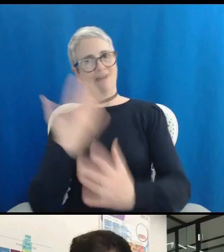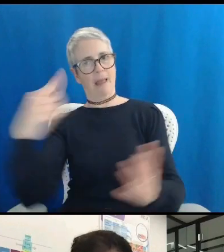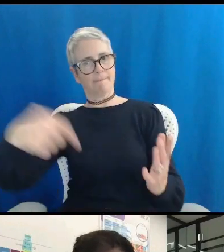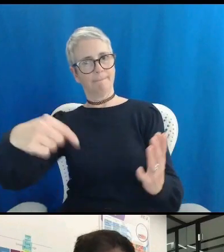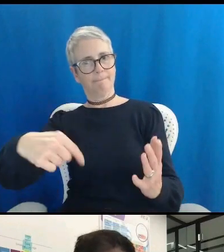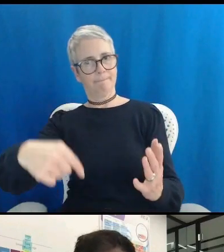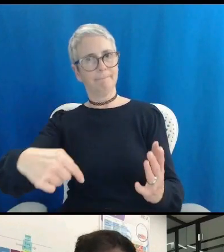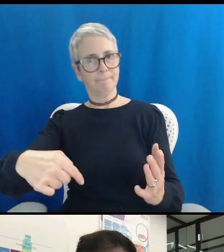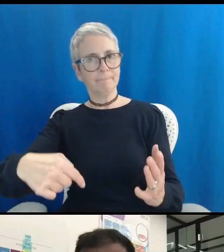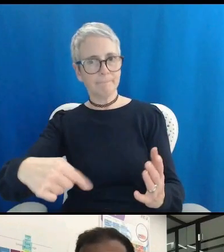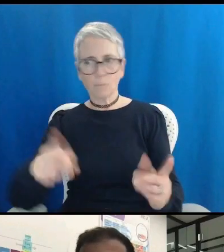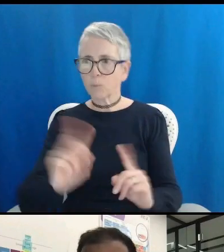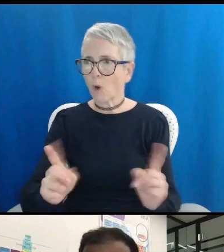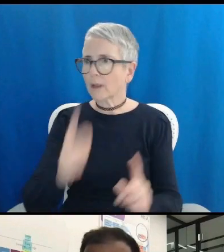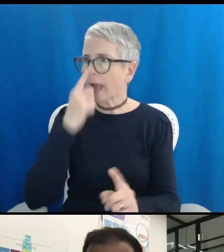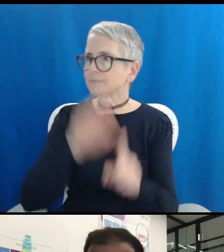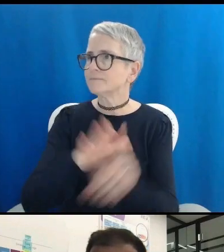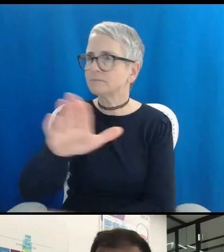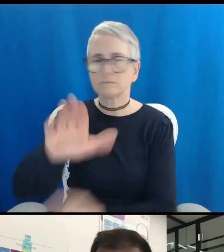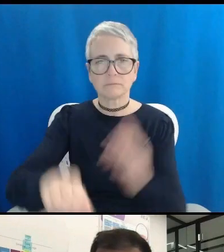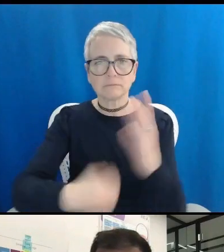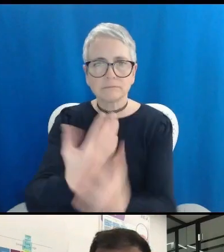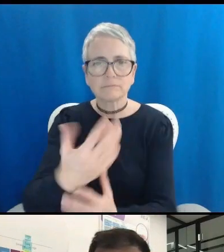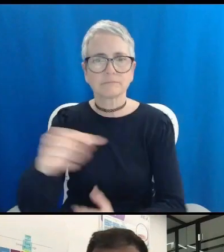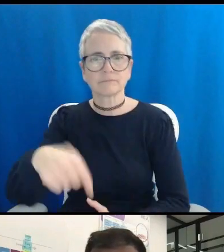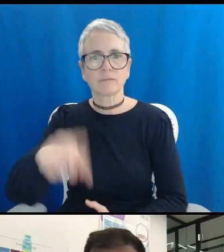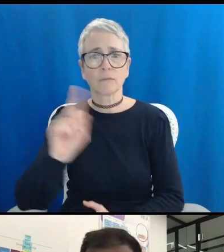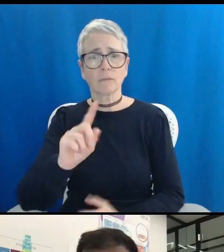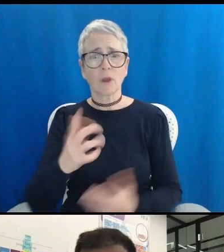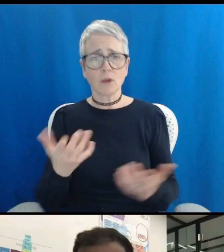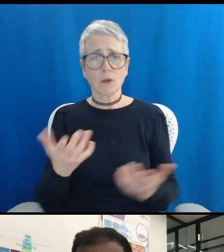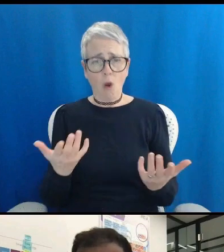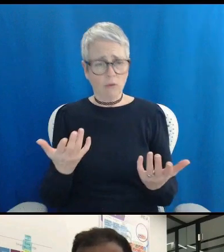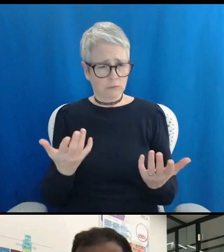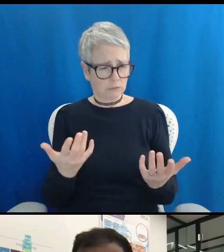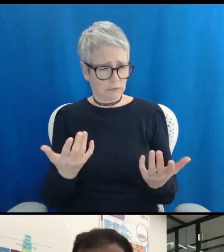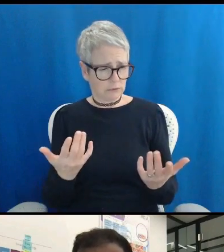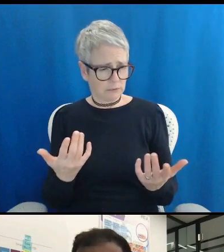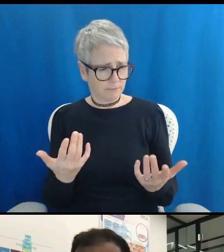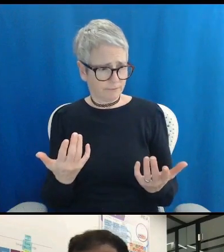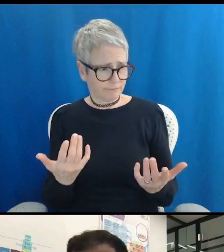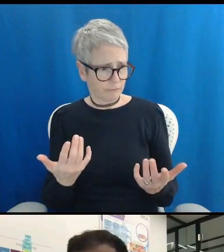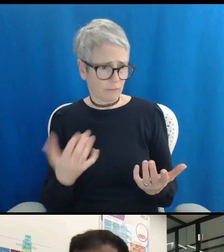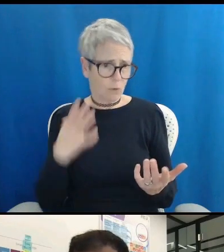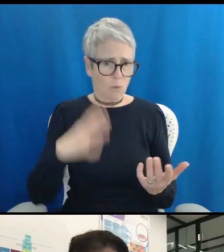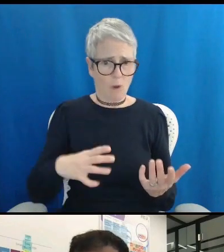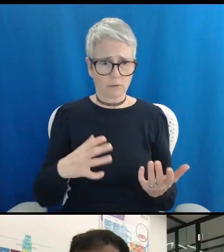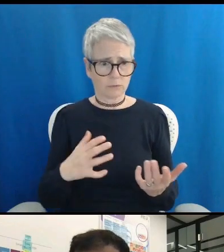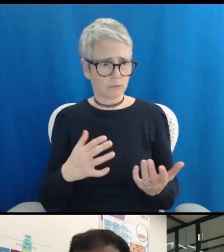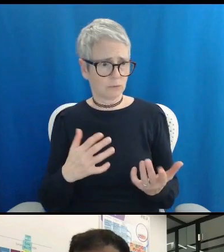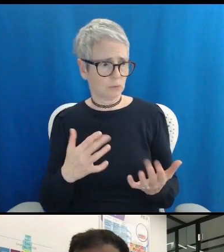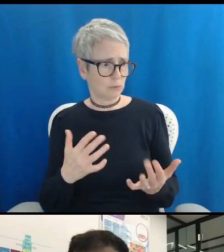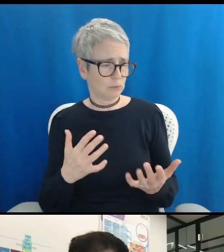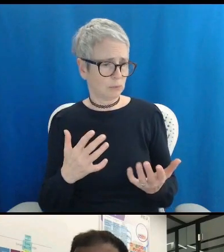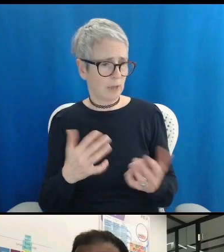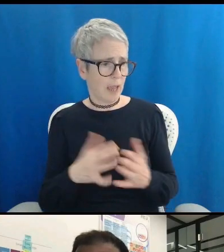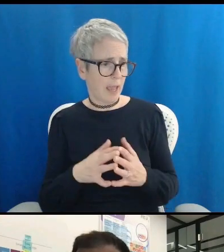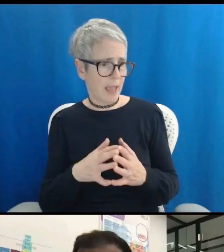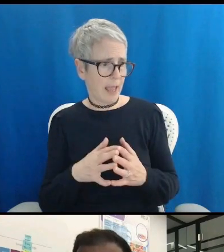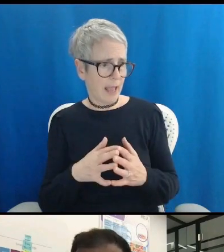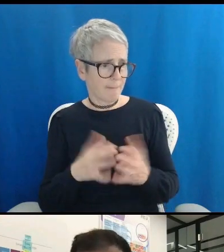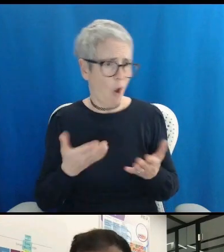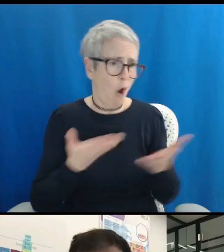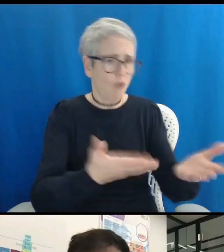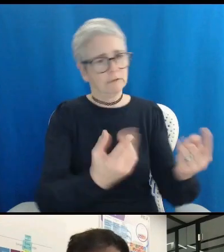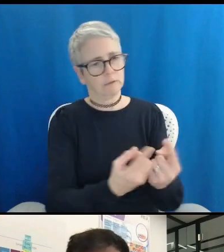people with disability, not because you want to offer them something new tomorrow, but in order to create what we call accessible innovation, things that can